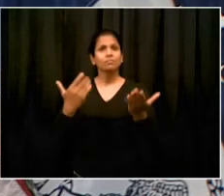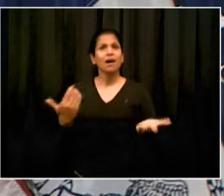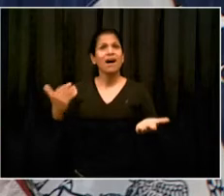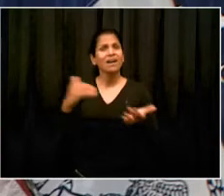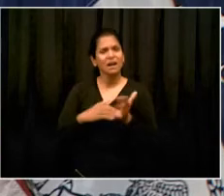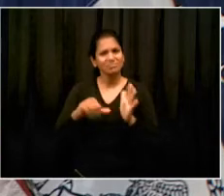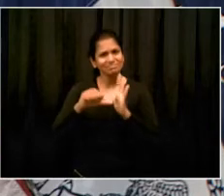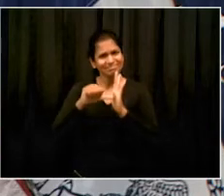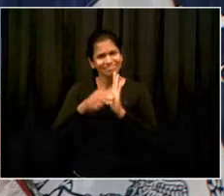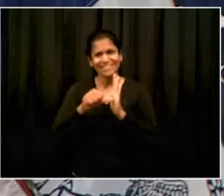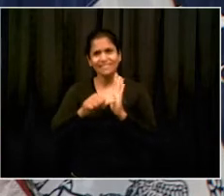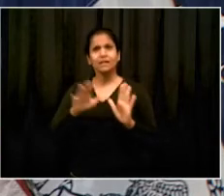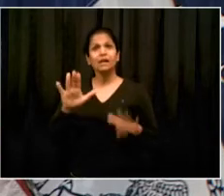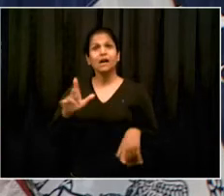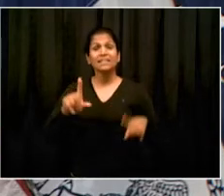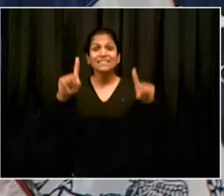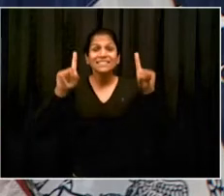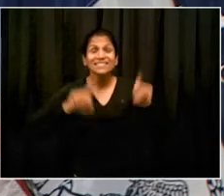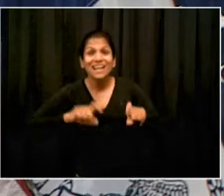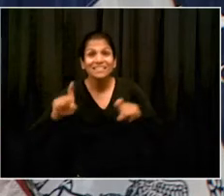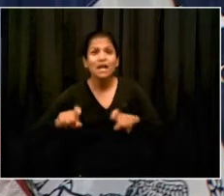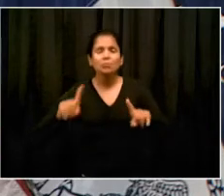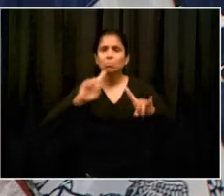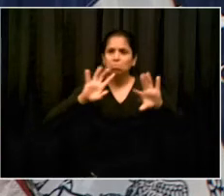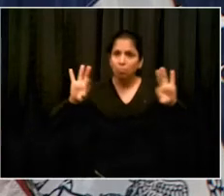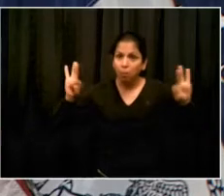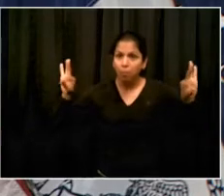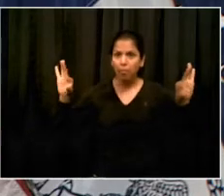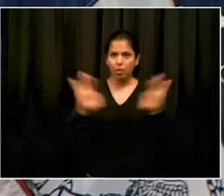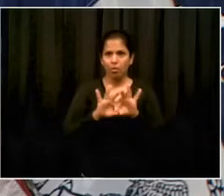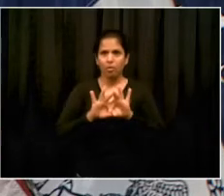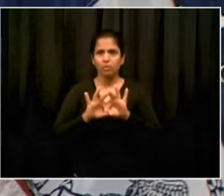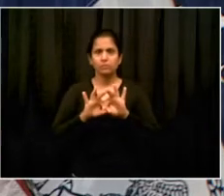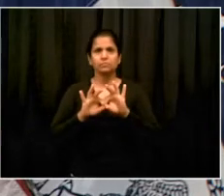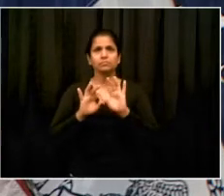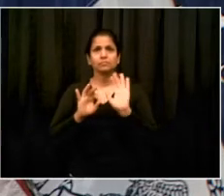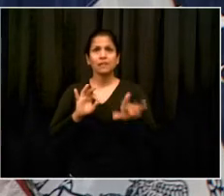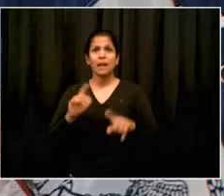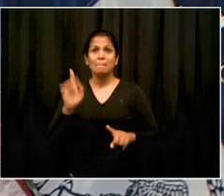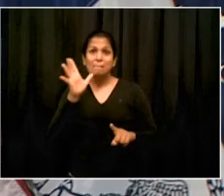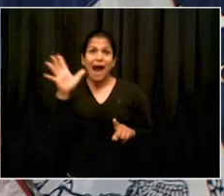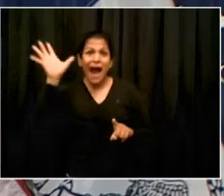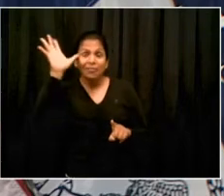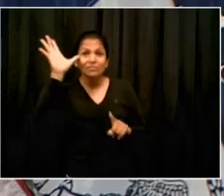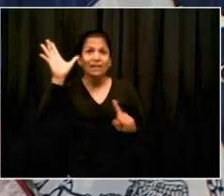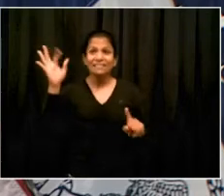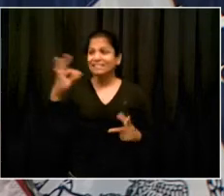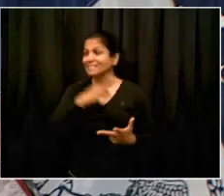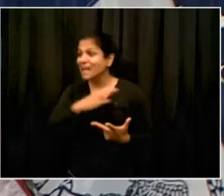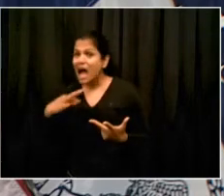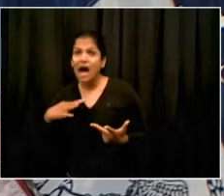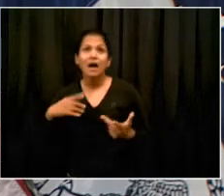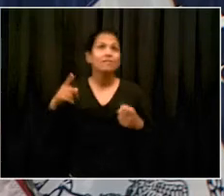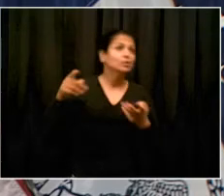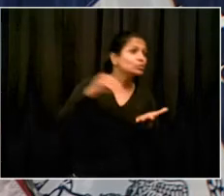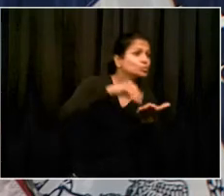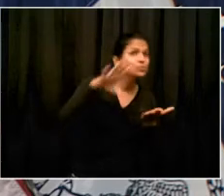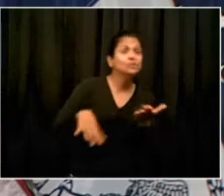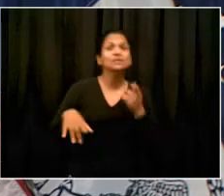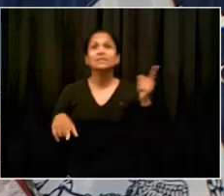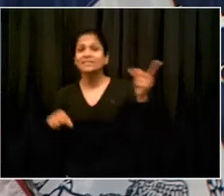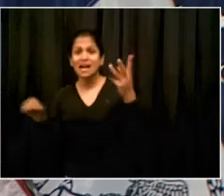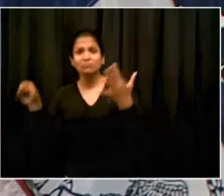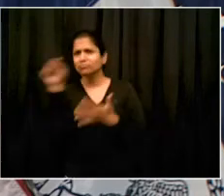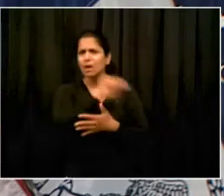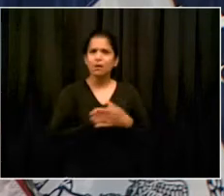it's our school personnel get tested, whether it's people in communities experiencing a higher level of the coronavirus, or in any other community, the